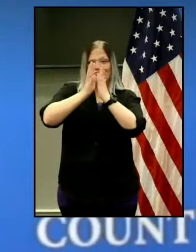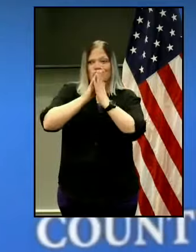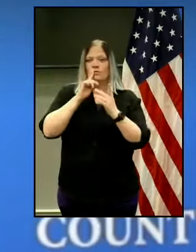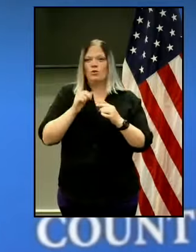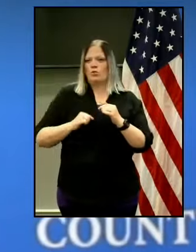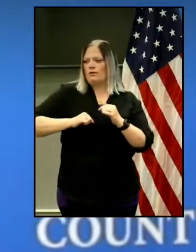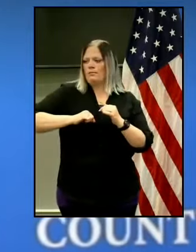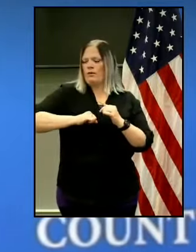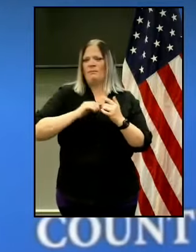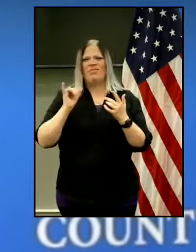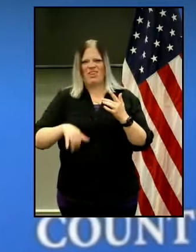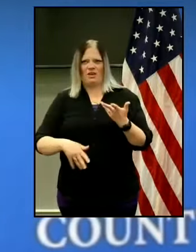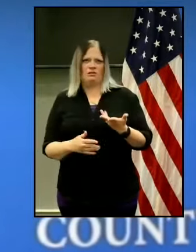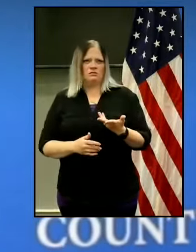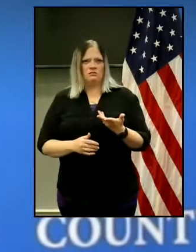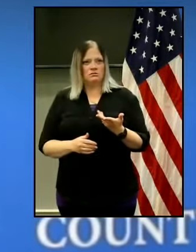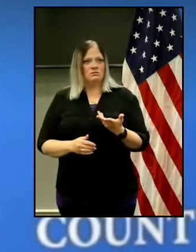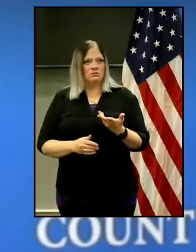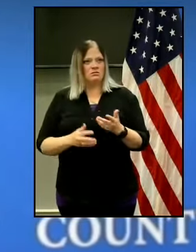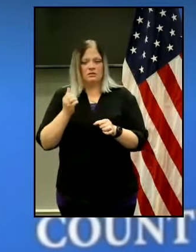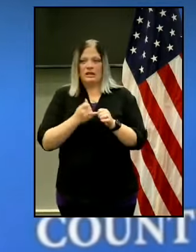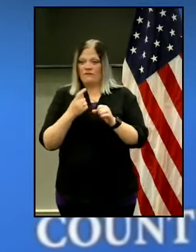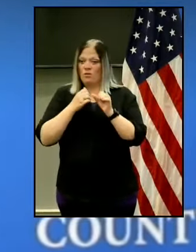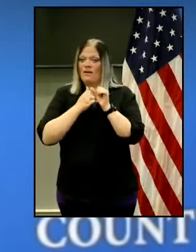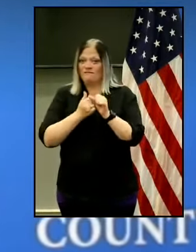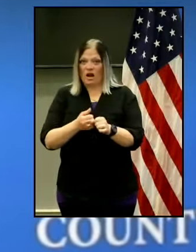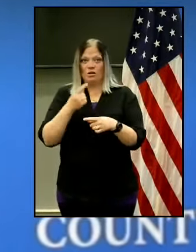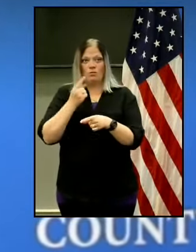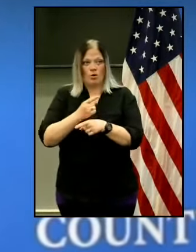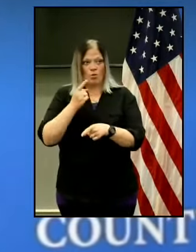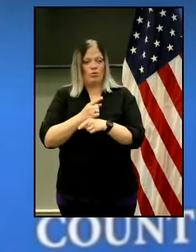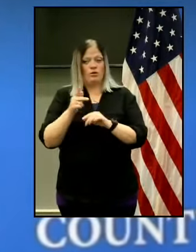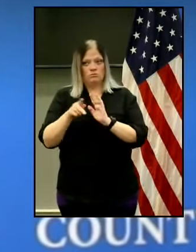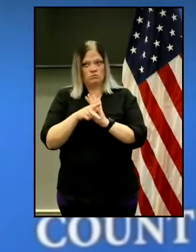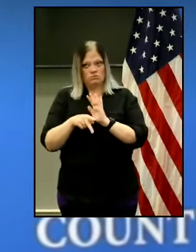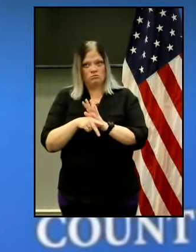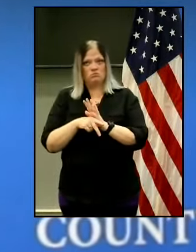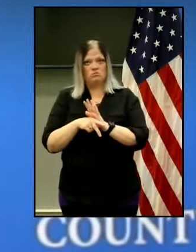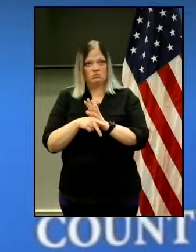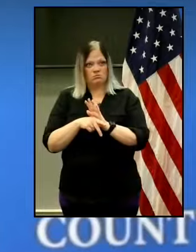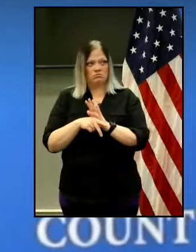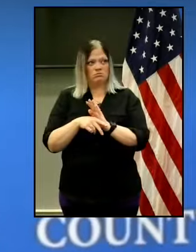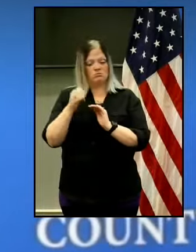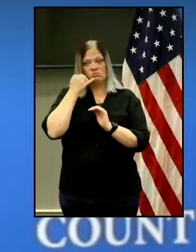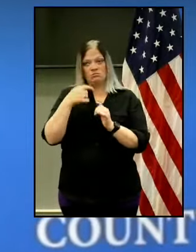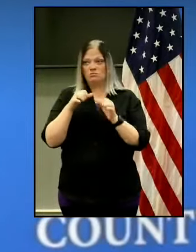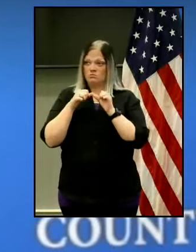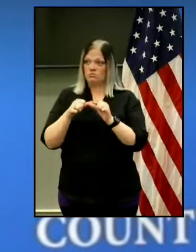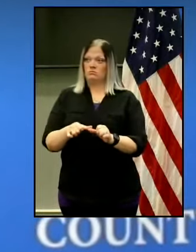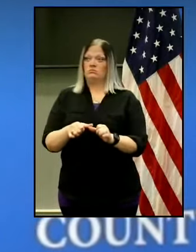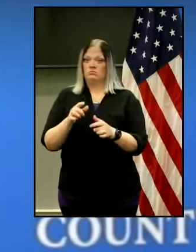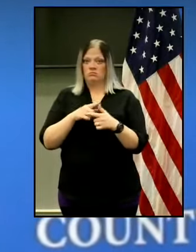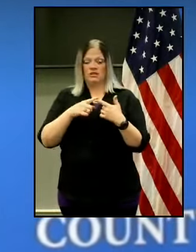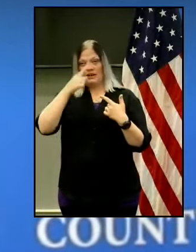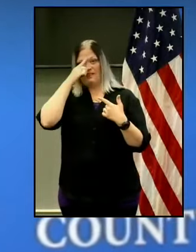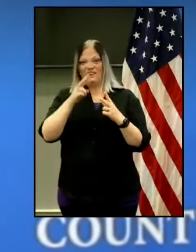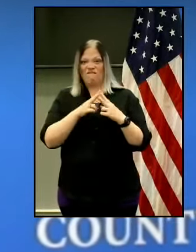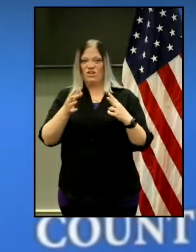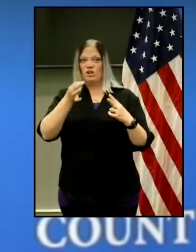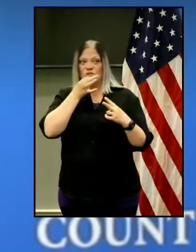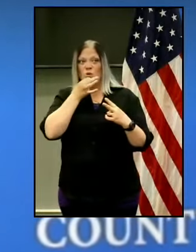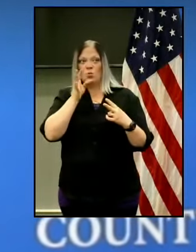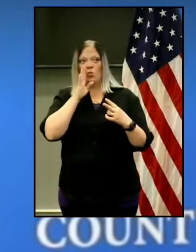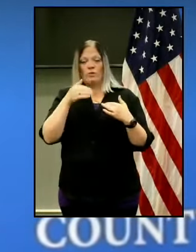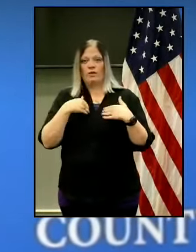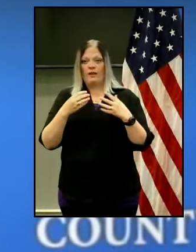elbow bumps, things like that. So everyone was following appropriate protocols. And if we continue, I think very soon we'll